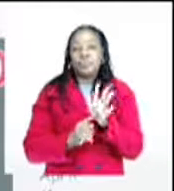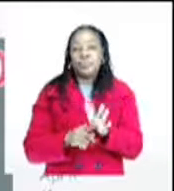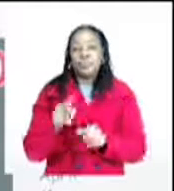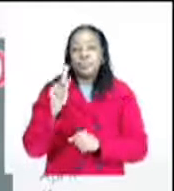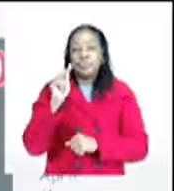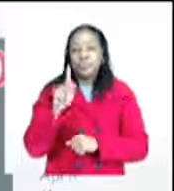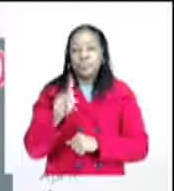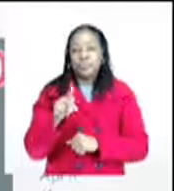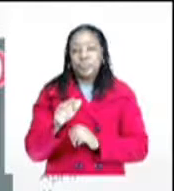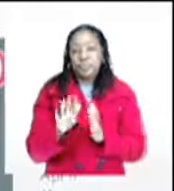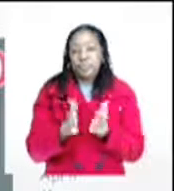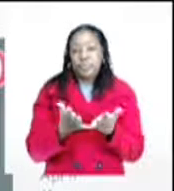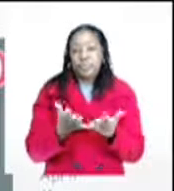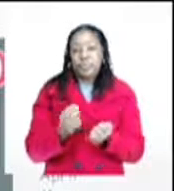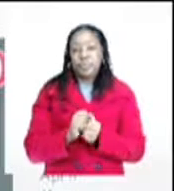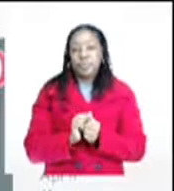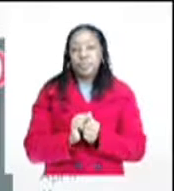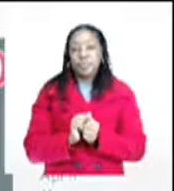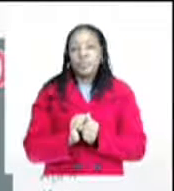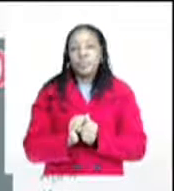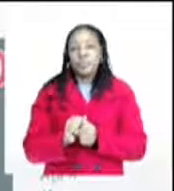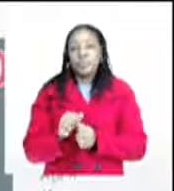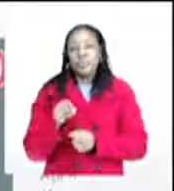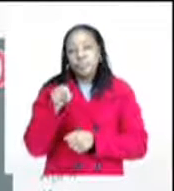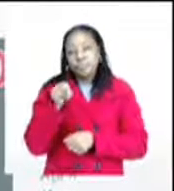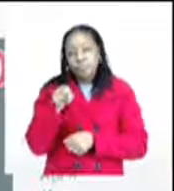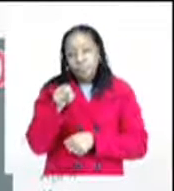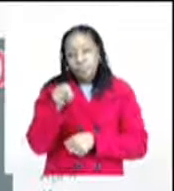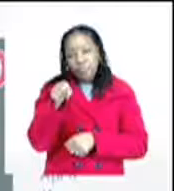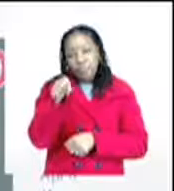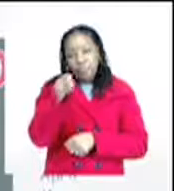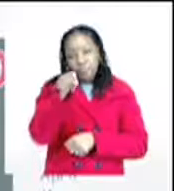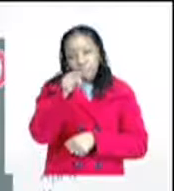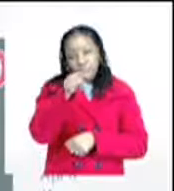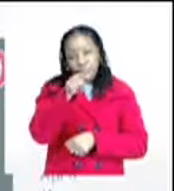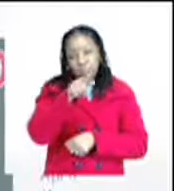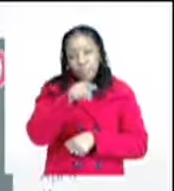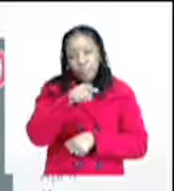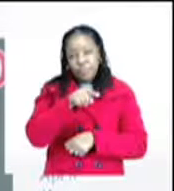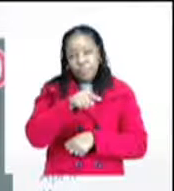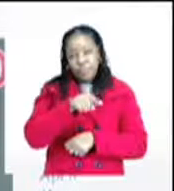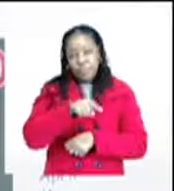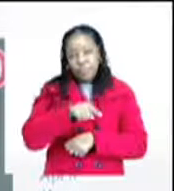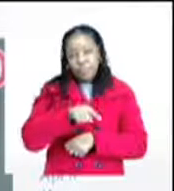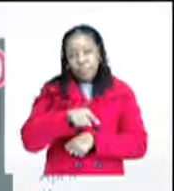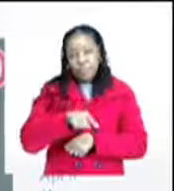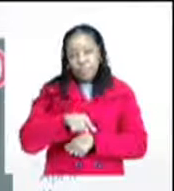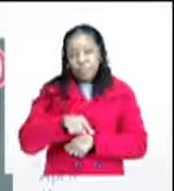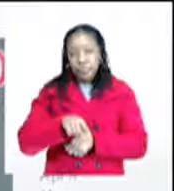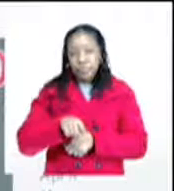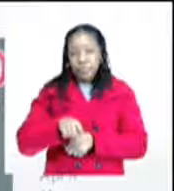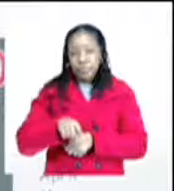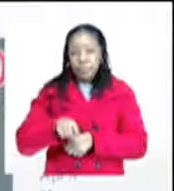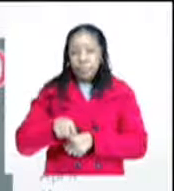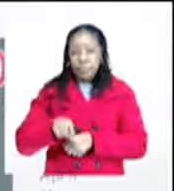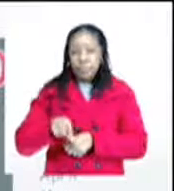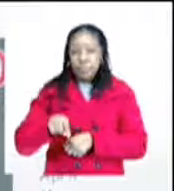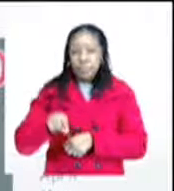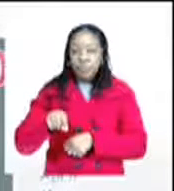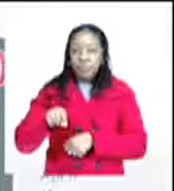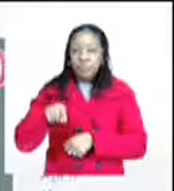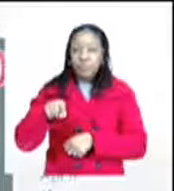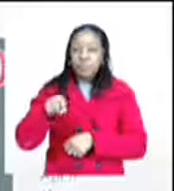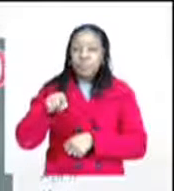dot is. We go round following the writing direction around the